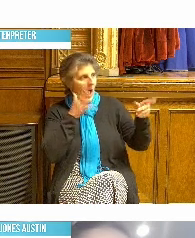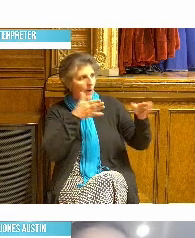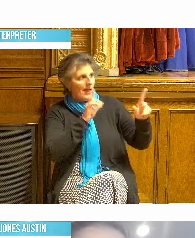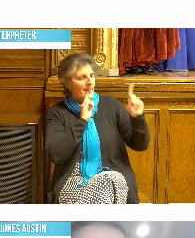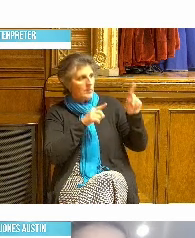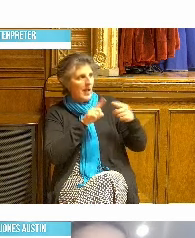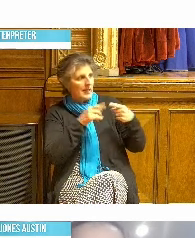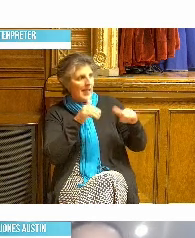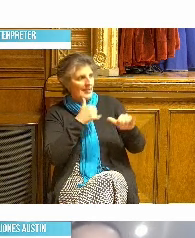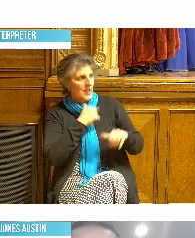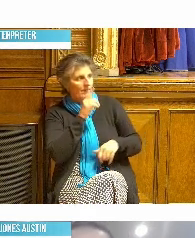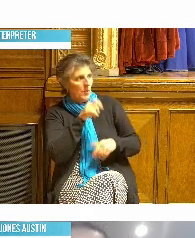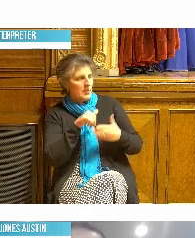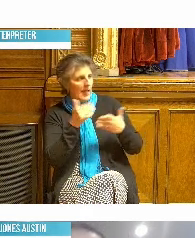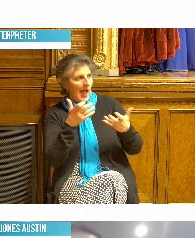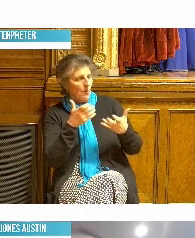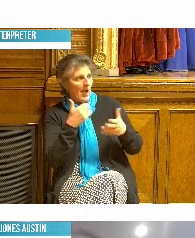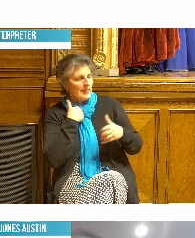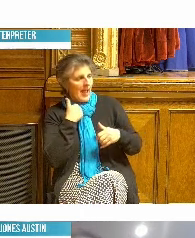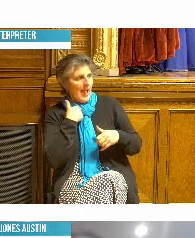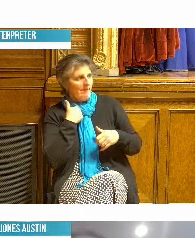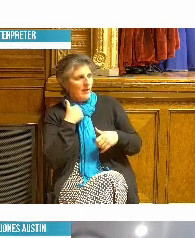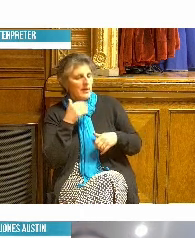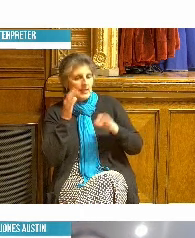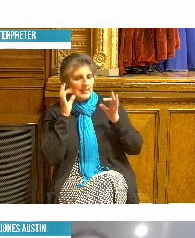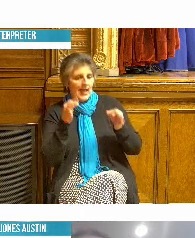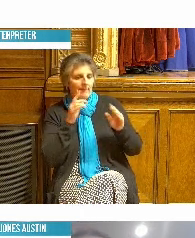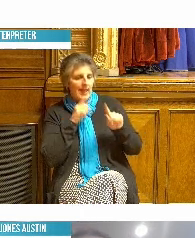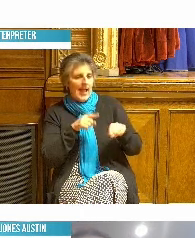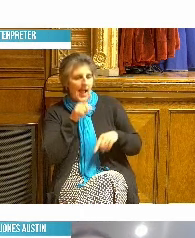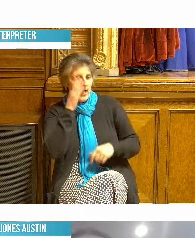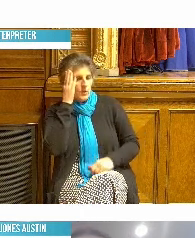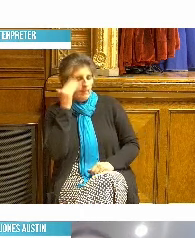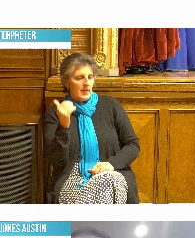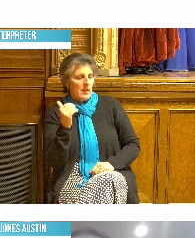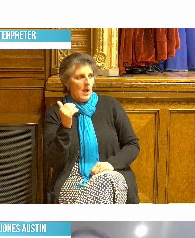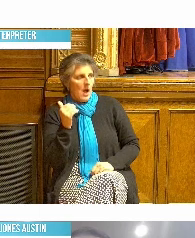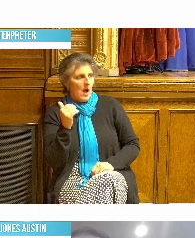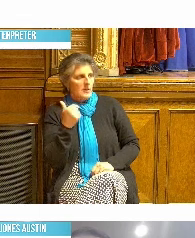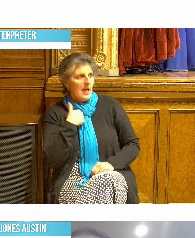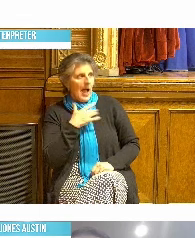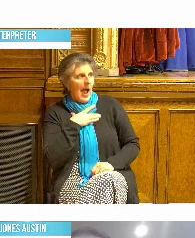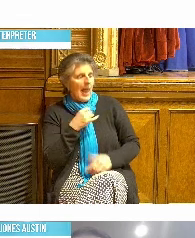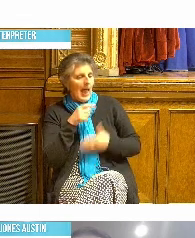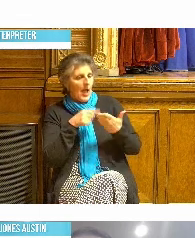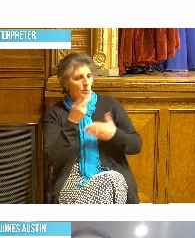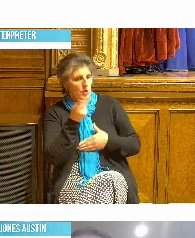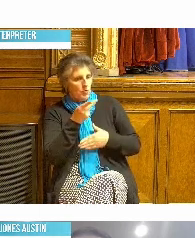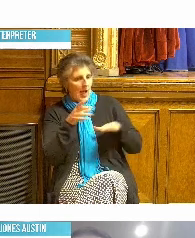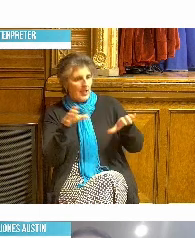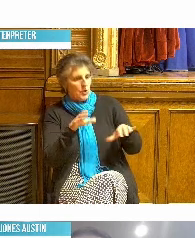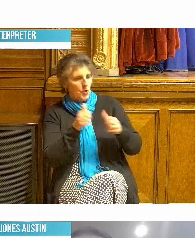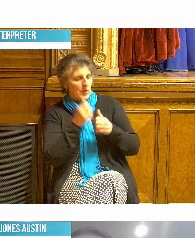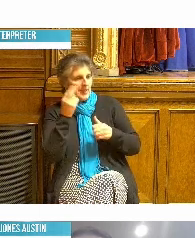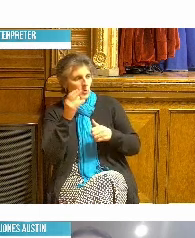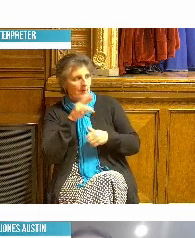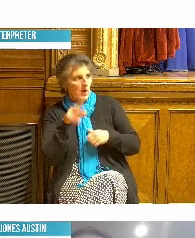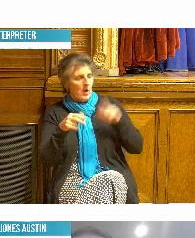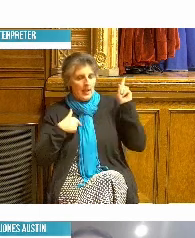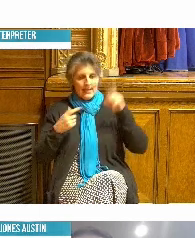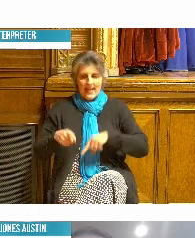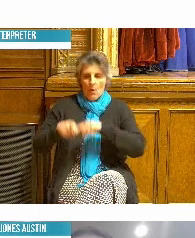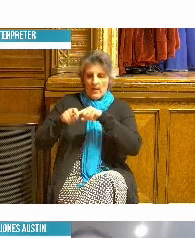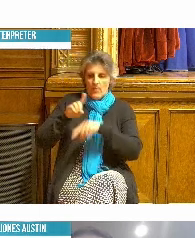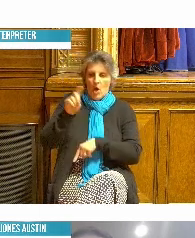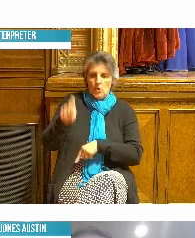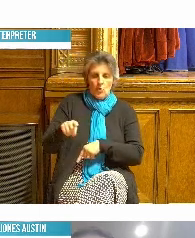respond because I still have a question I would like to have definitely answered, because I like what you guys do with the history of Okay, Rochester. can we pause your but